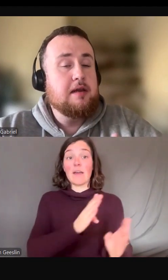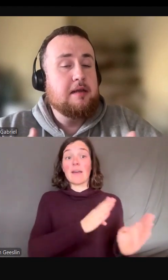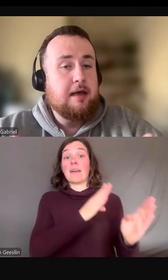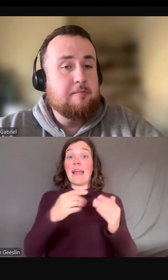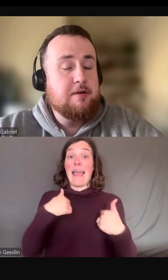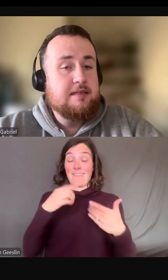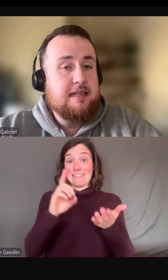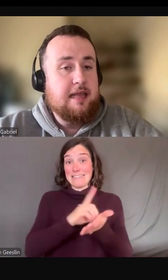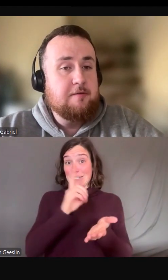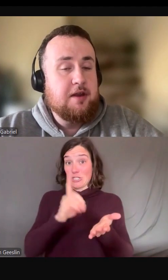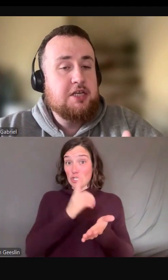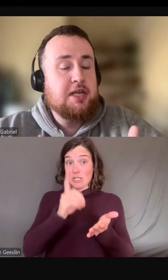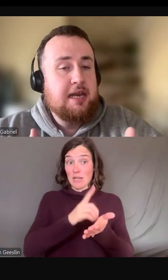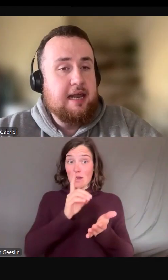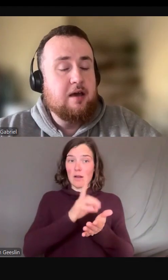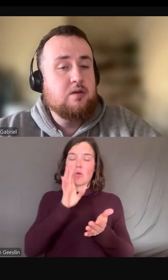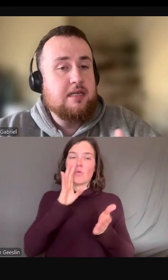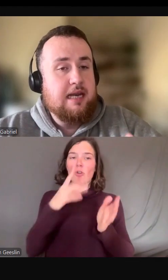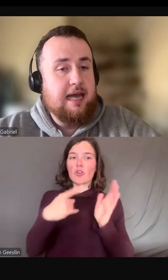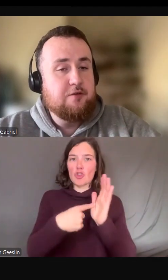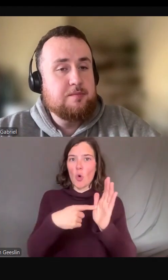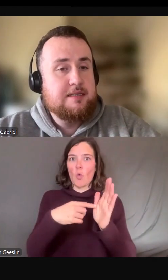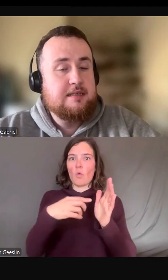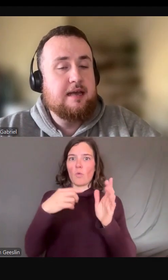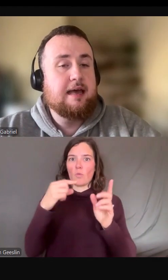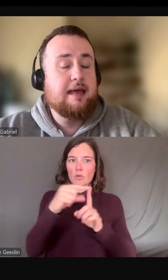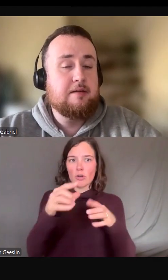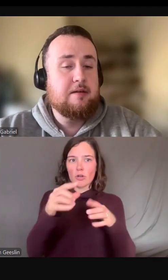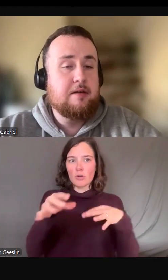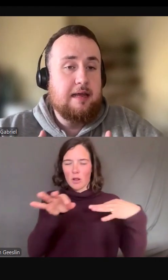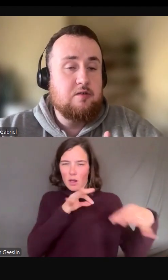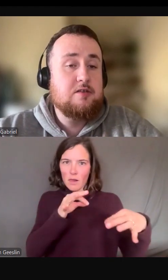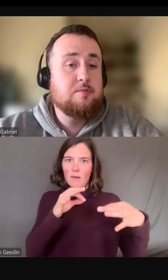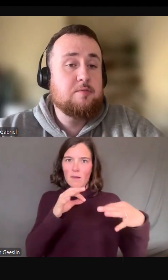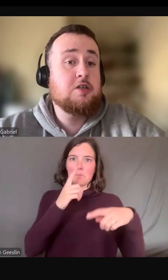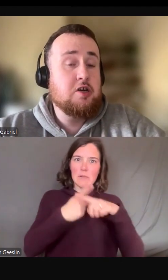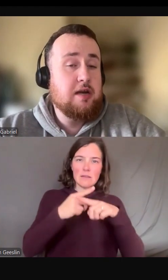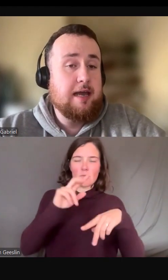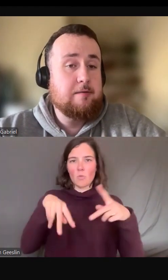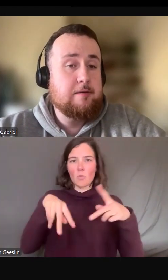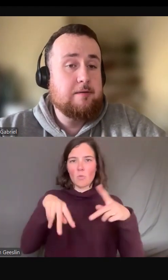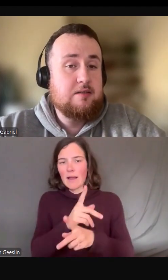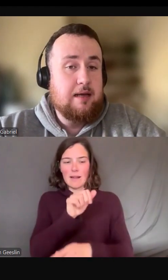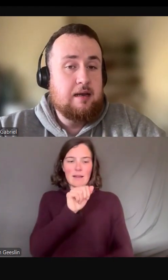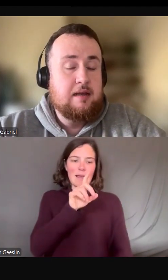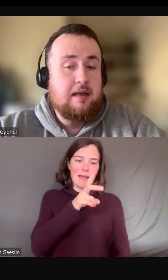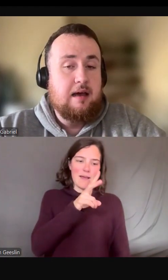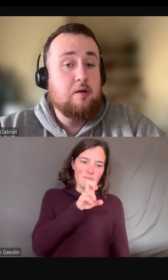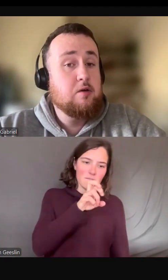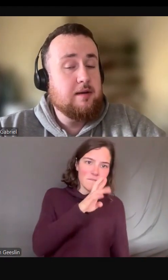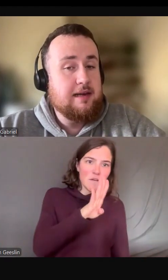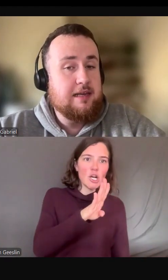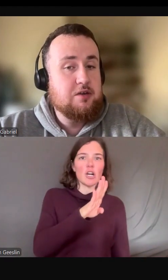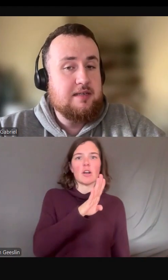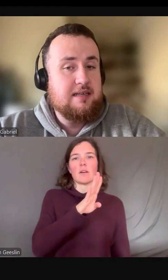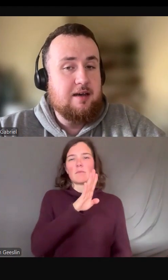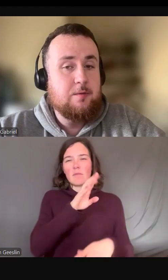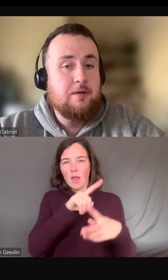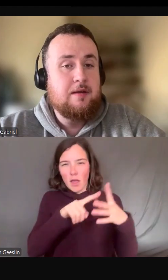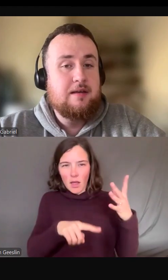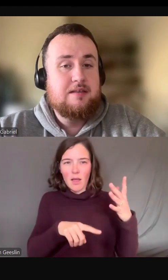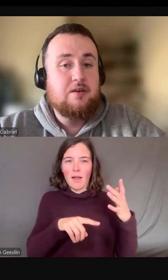will brings the definition, nouns, and adverbs, and that also supports other languages as well. I'll quickly show this